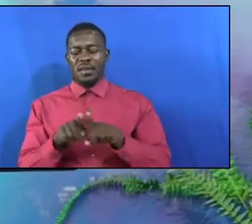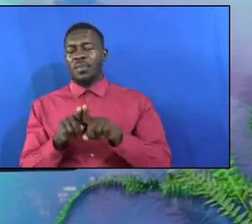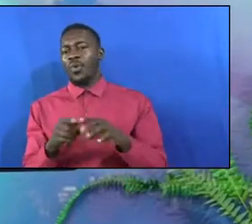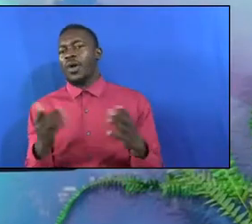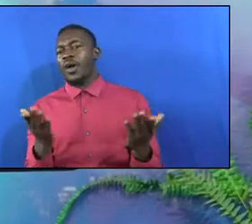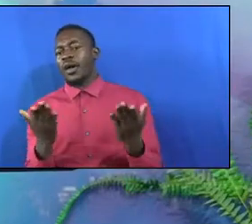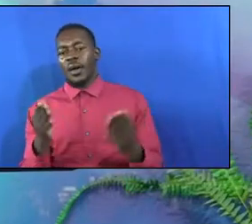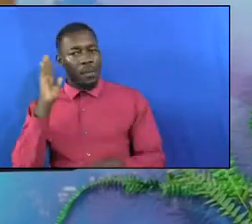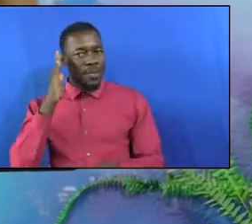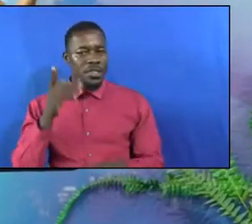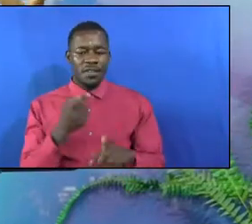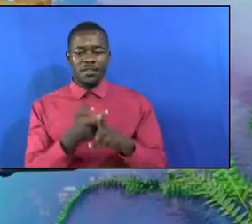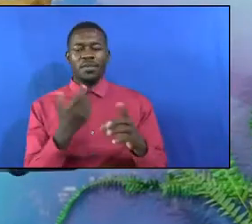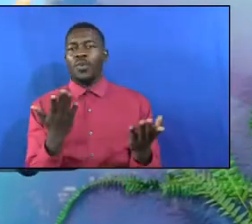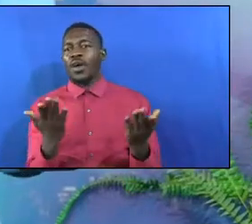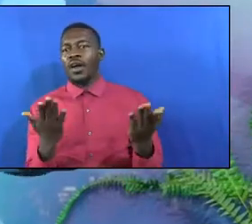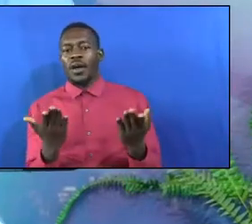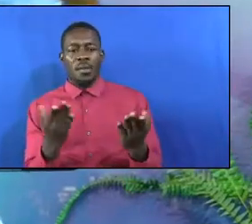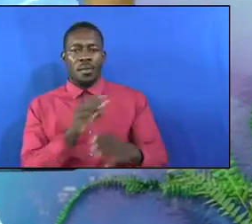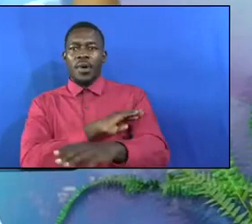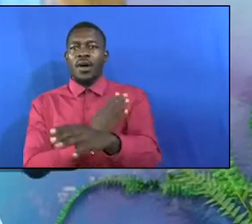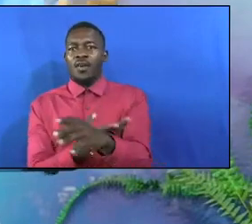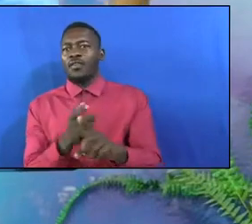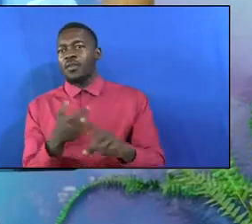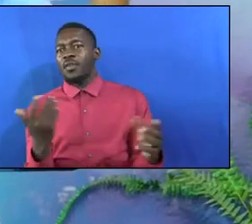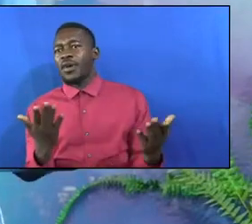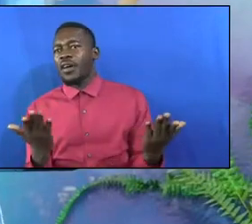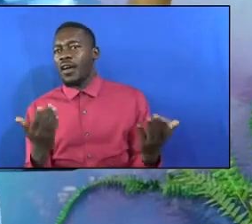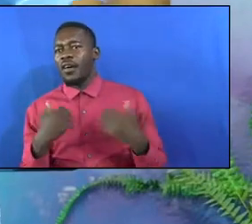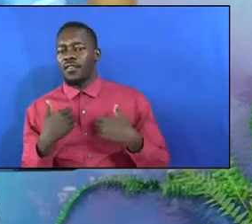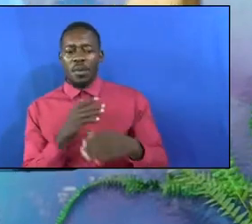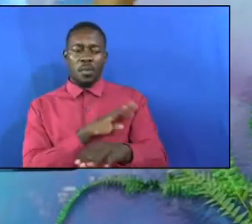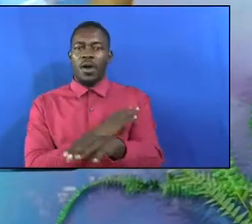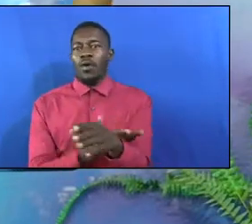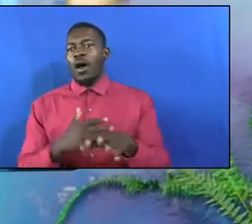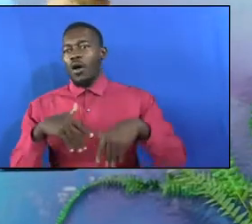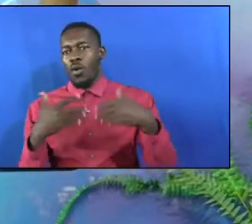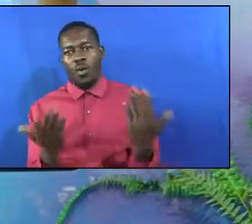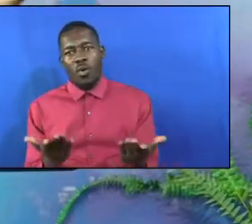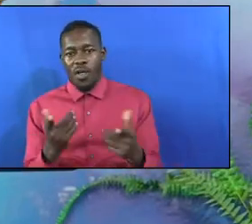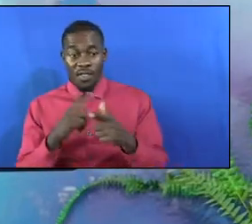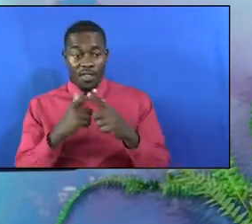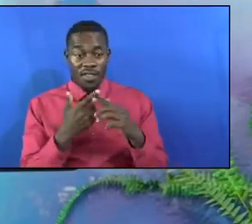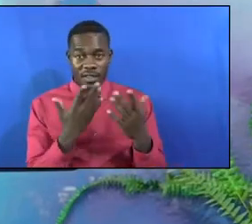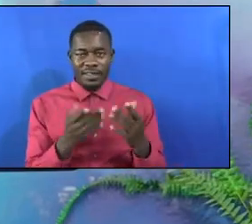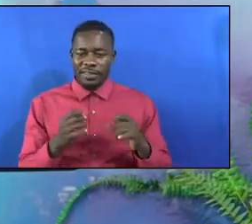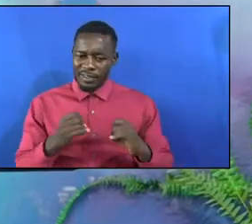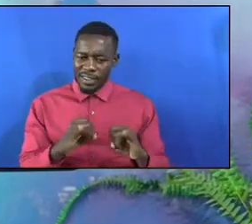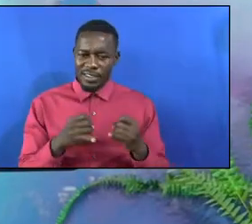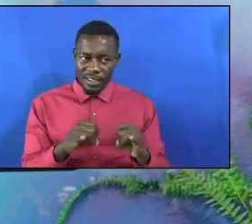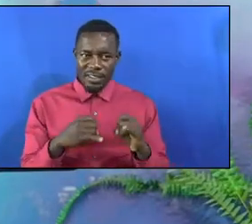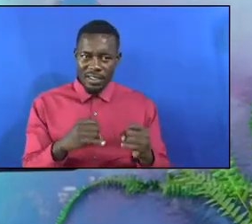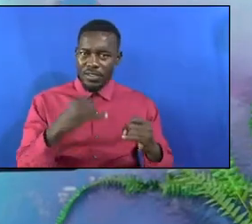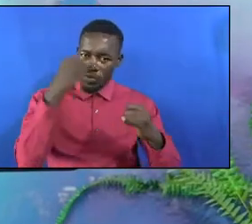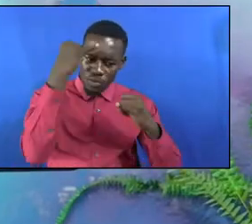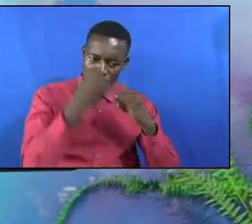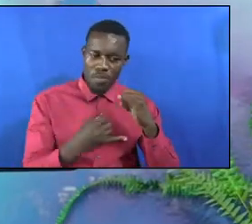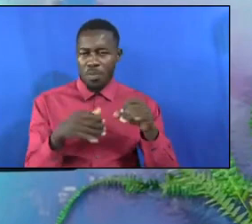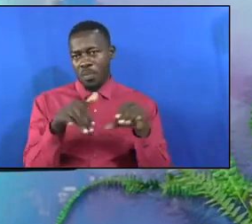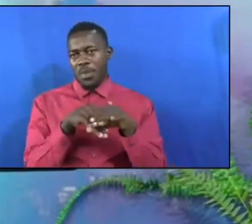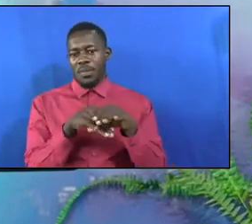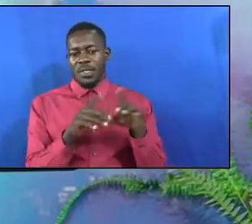that they tried all they can to make the disciples stop spreading the gospel of Jesus.